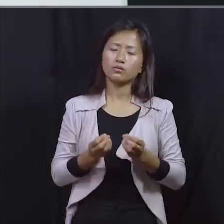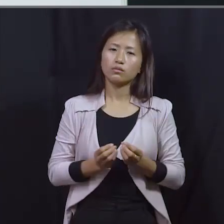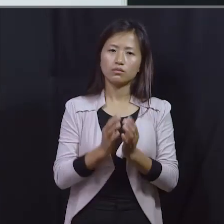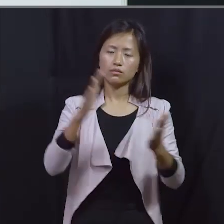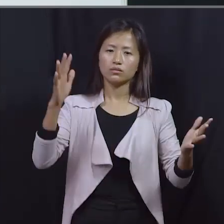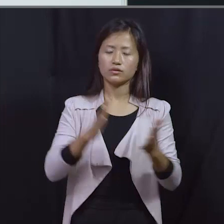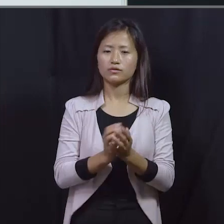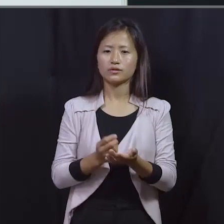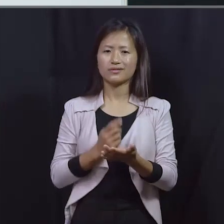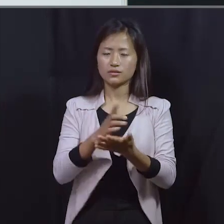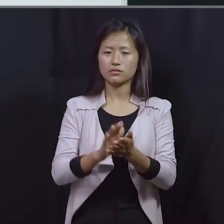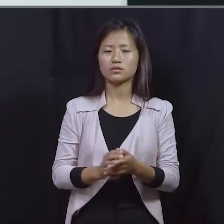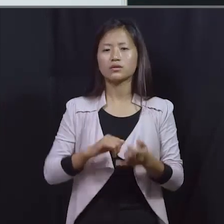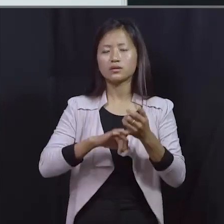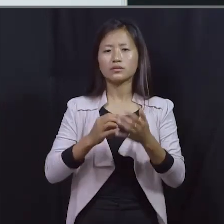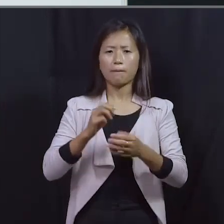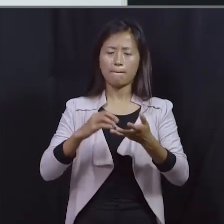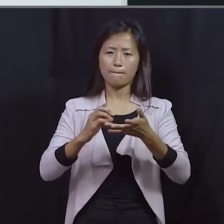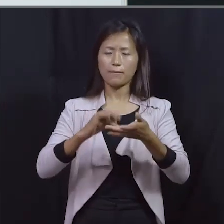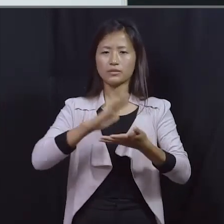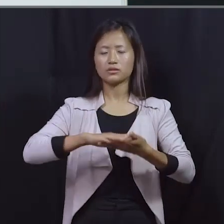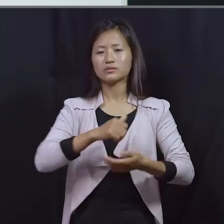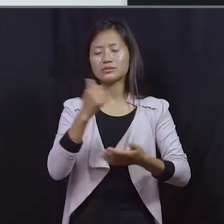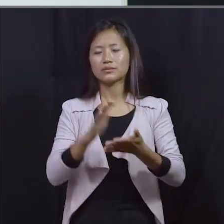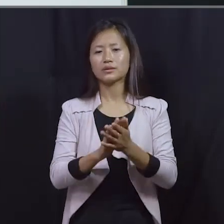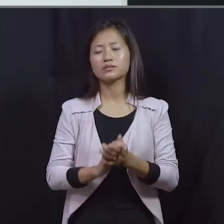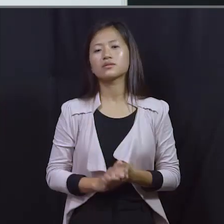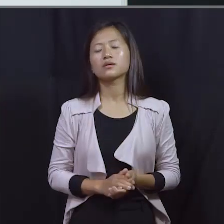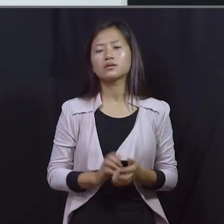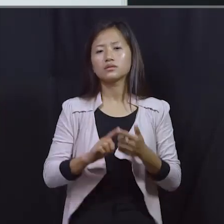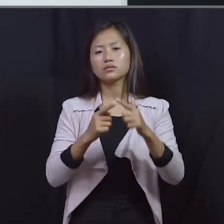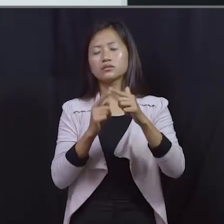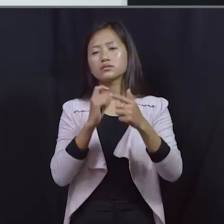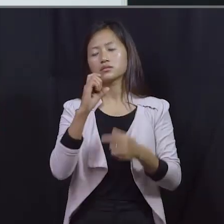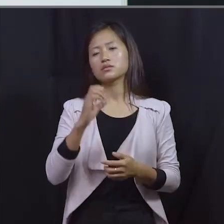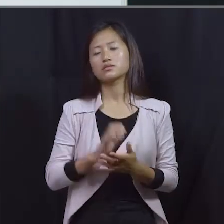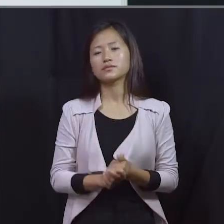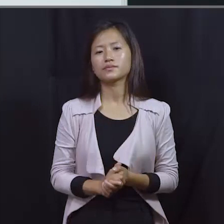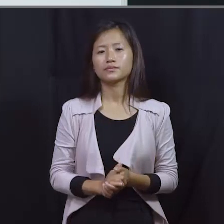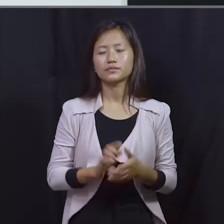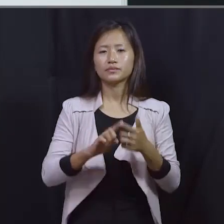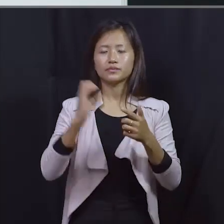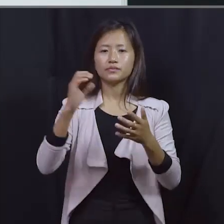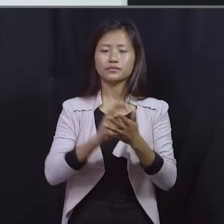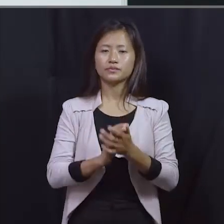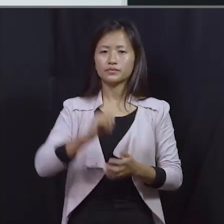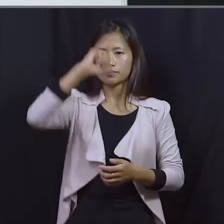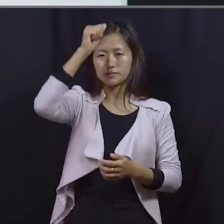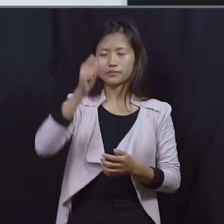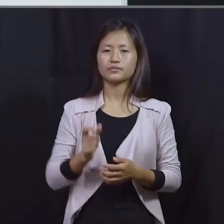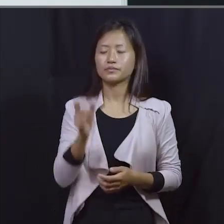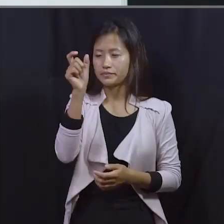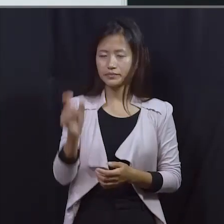on ceremonies like marriages, death, etc. All this affected to the economy of the Indian